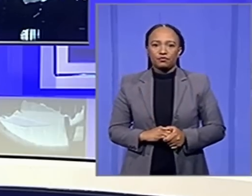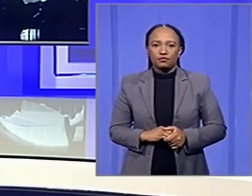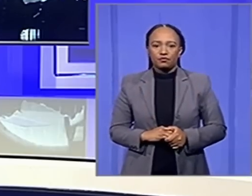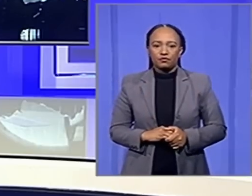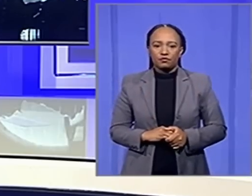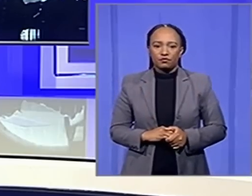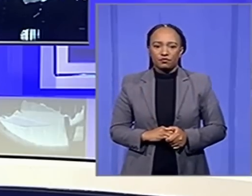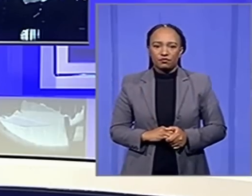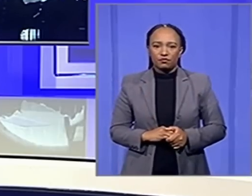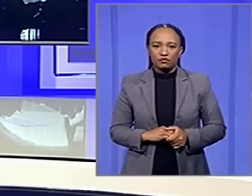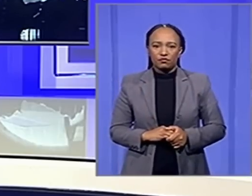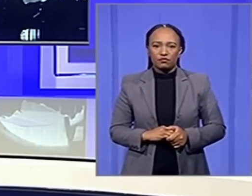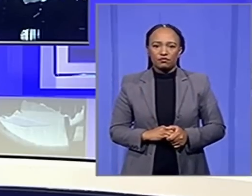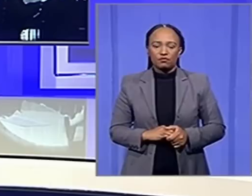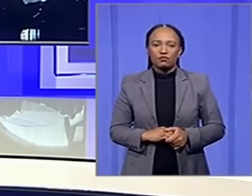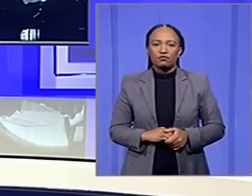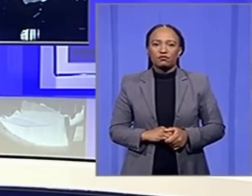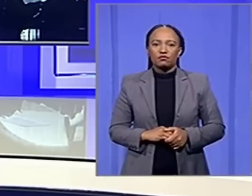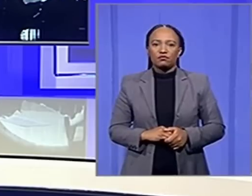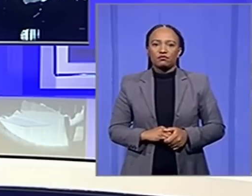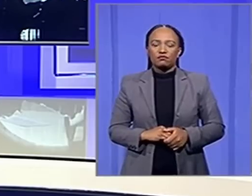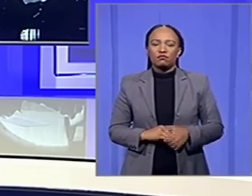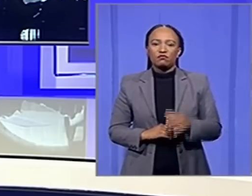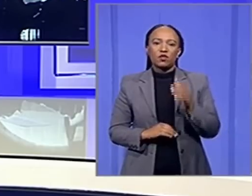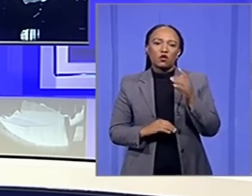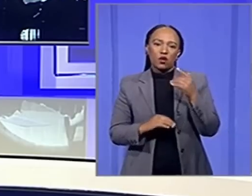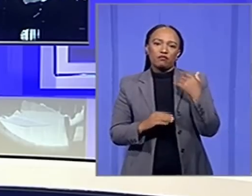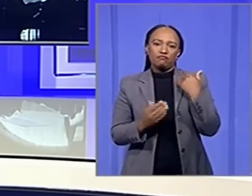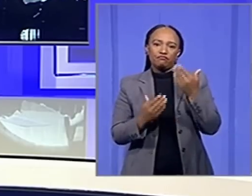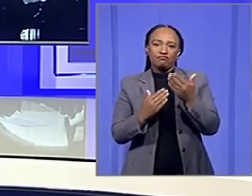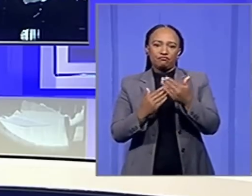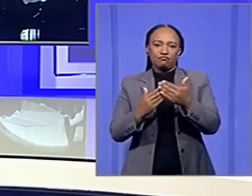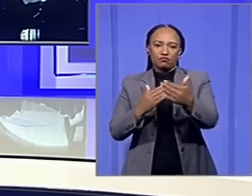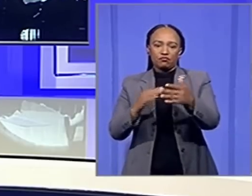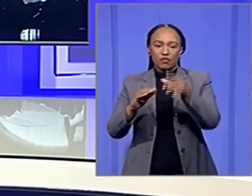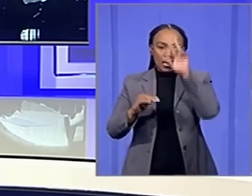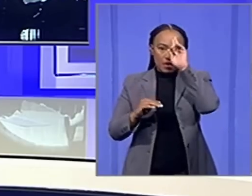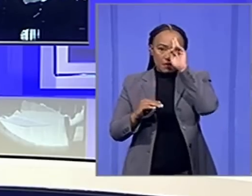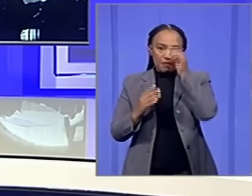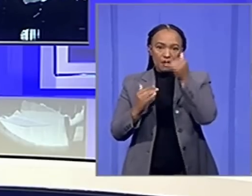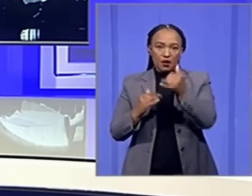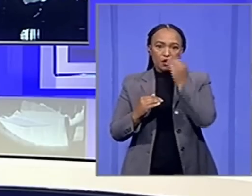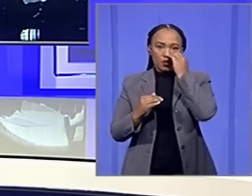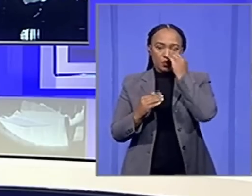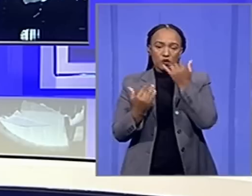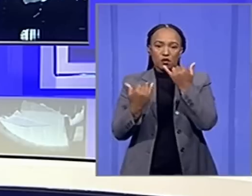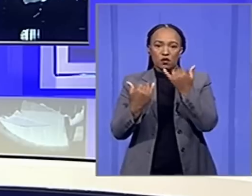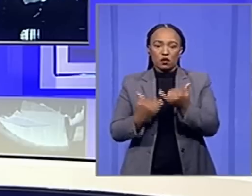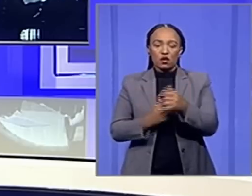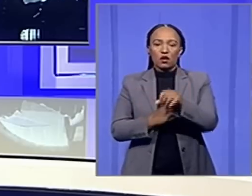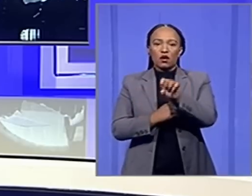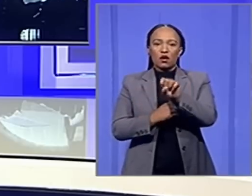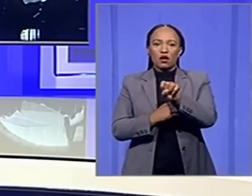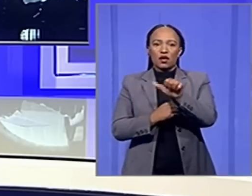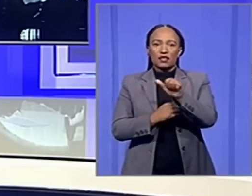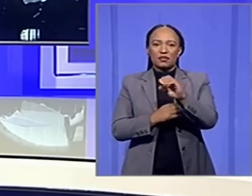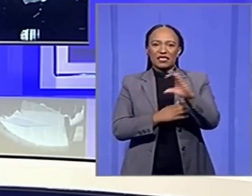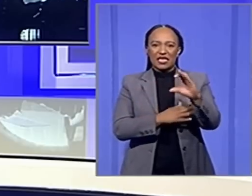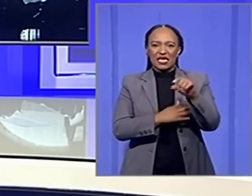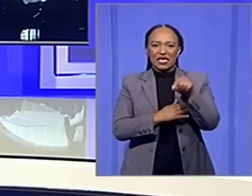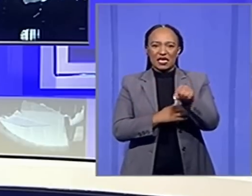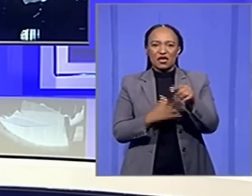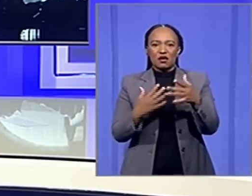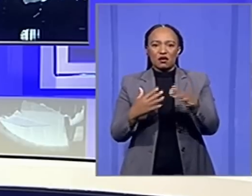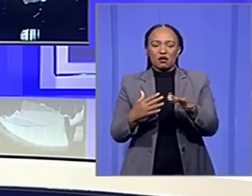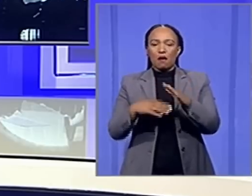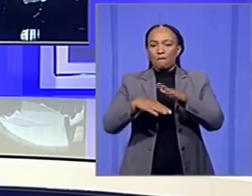ke tsona ditaba tseo re tla utlwisisa tsona tsena ha nako e ntse e tsamaya mme ha ke o hopotse fela hore kgaso ya setjhaba ya SABC e tla utlwisisa diketsalo tsohle